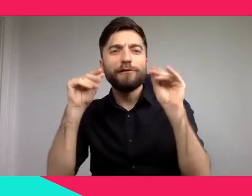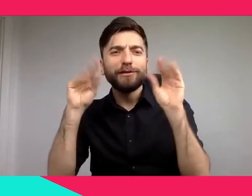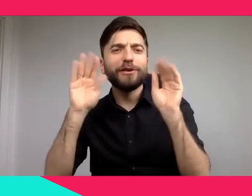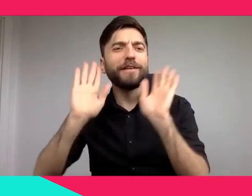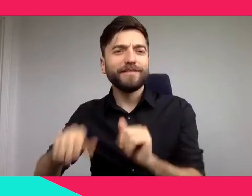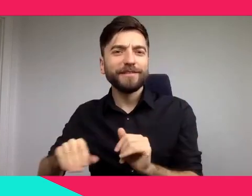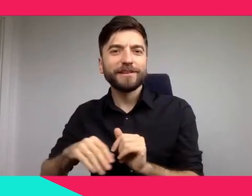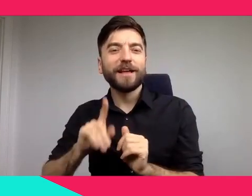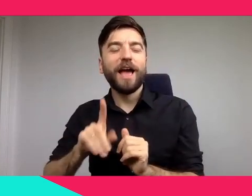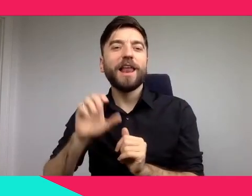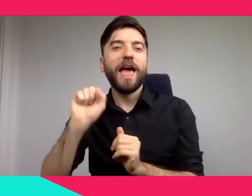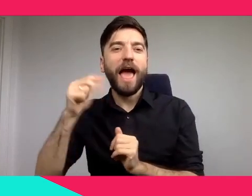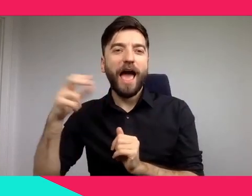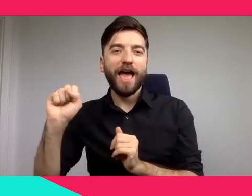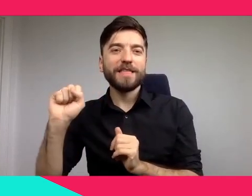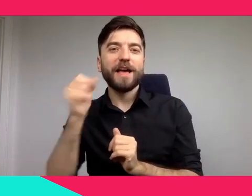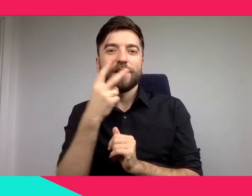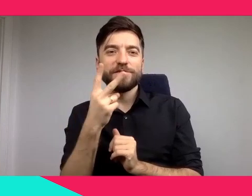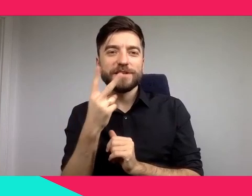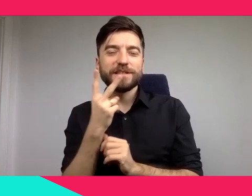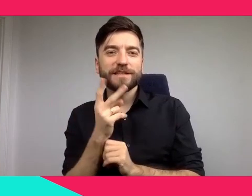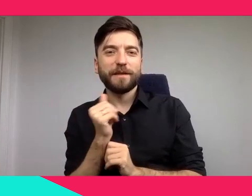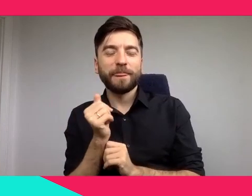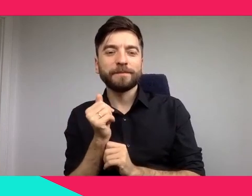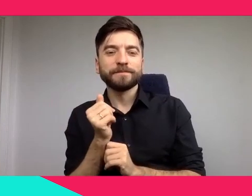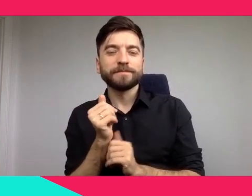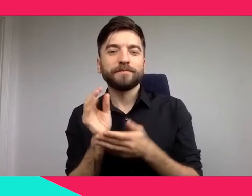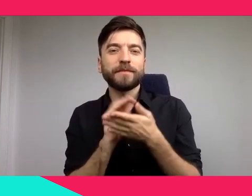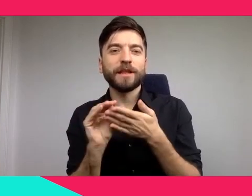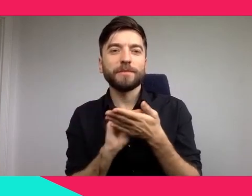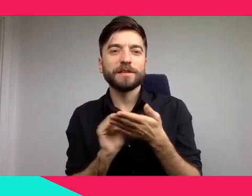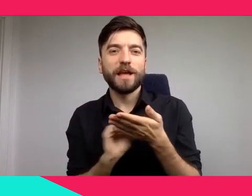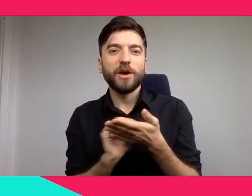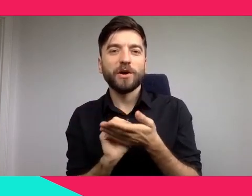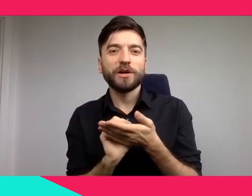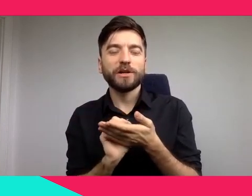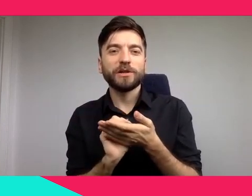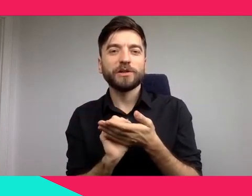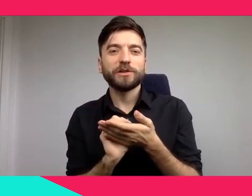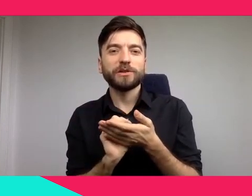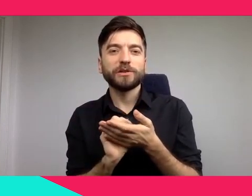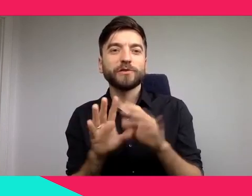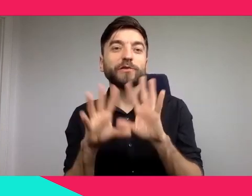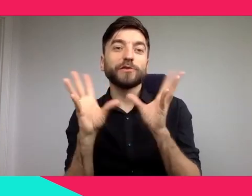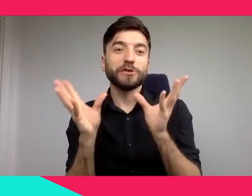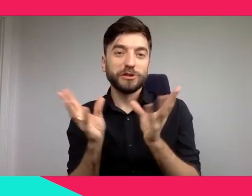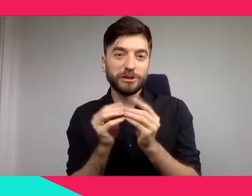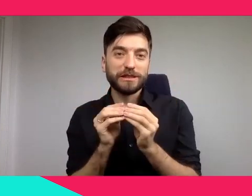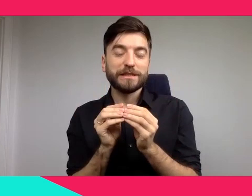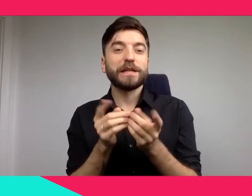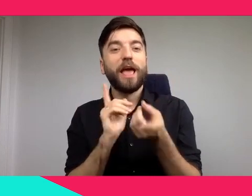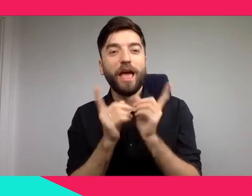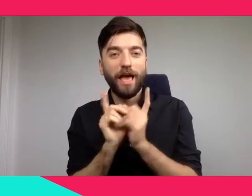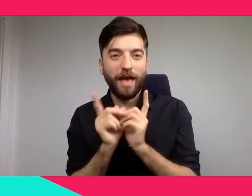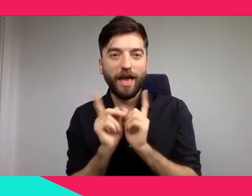could. Yeah. So thank you so much, because this is all really inspiring, and like I love to like maybe